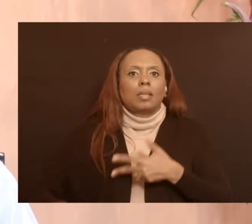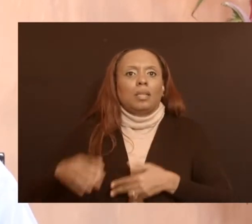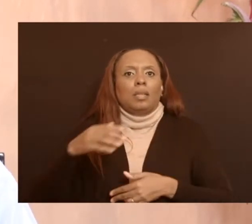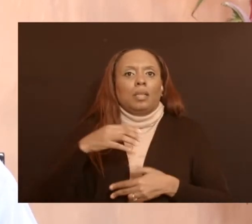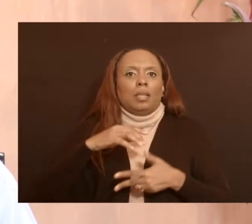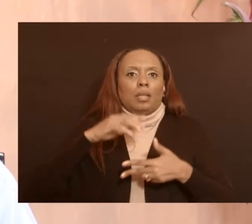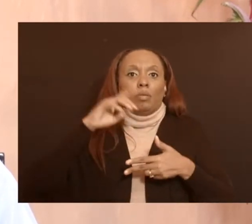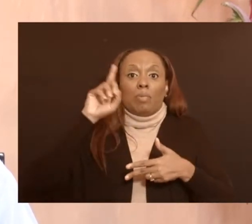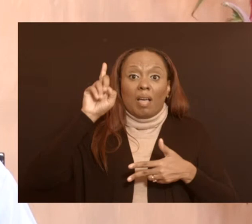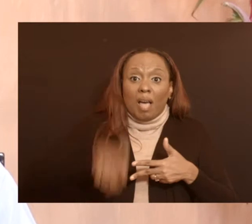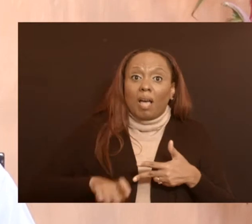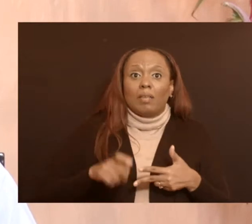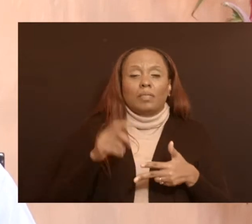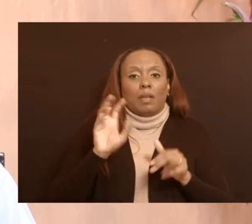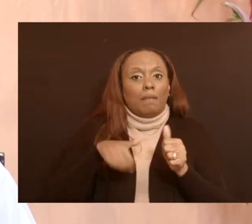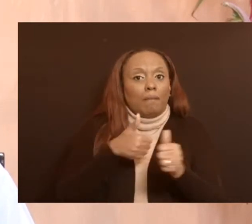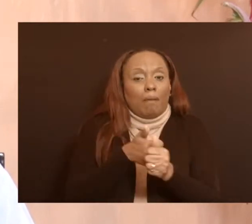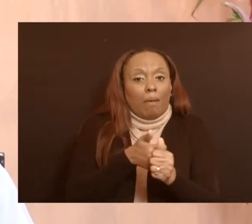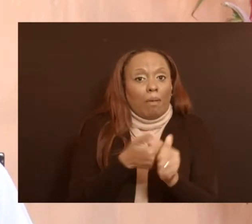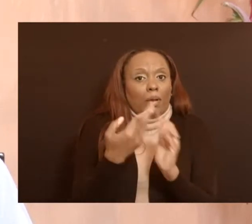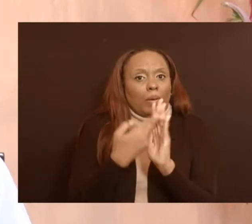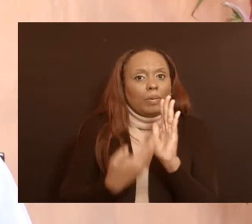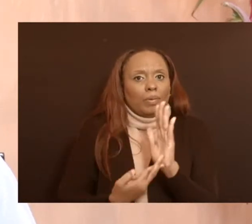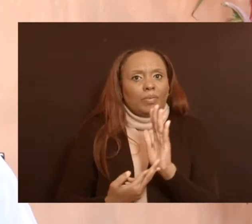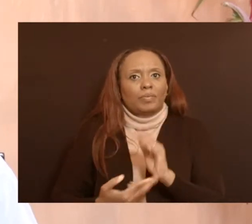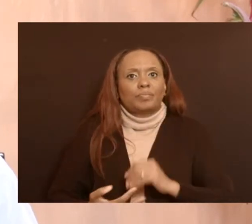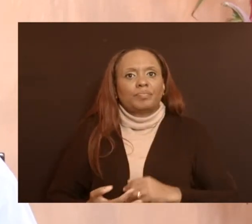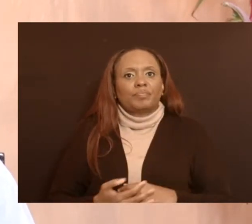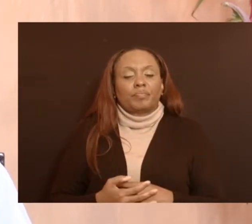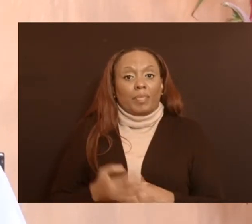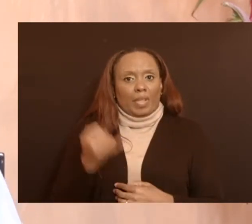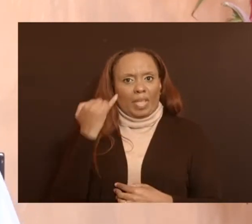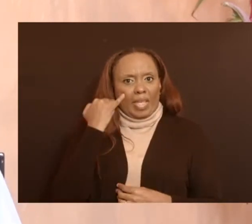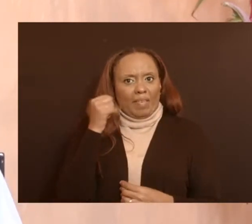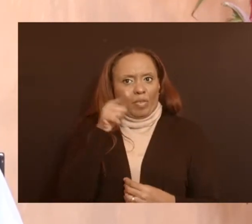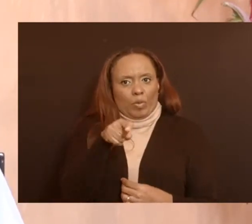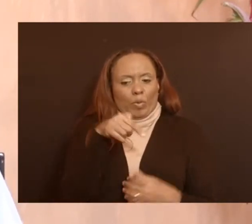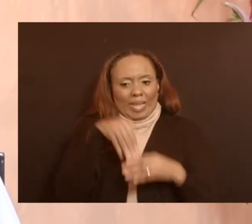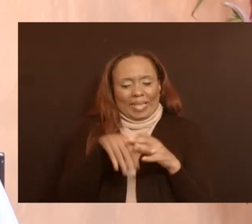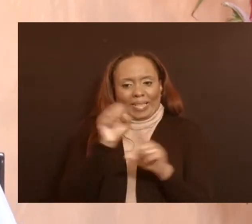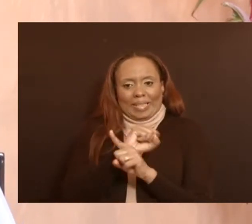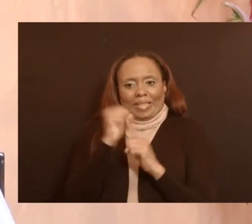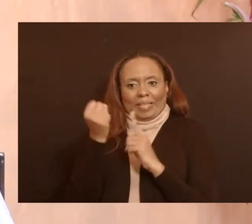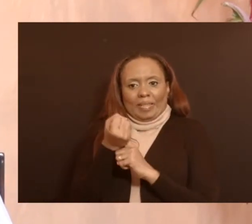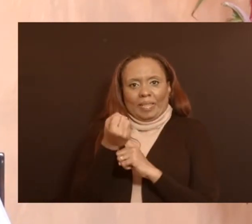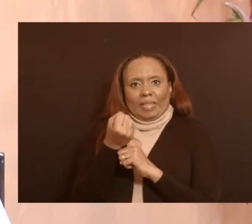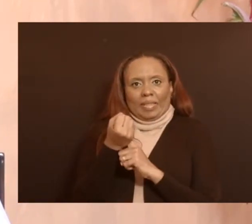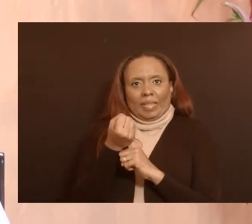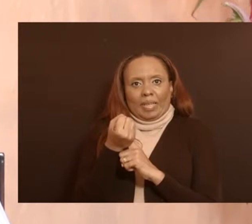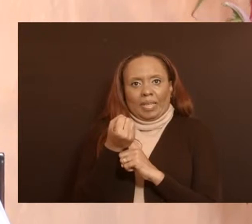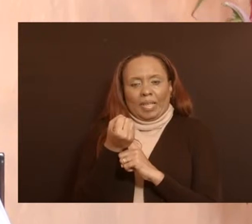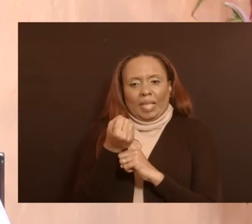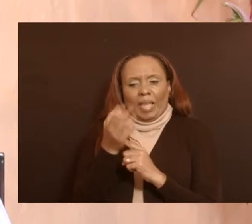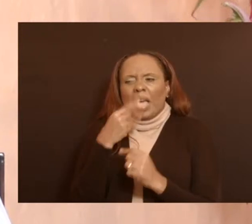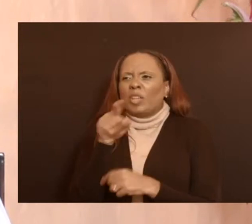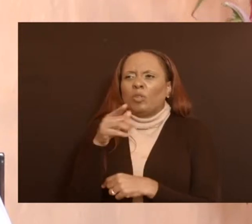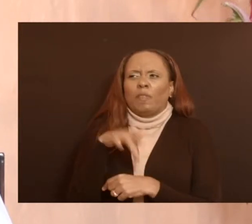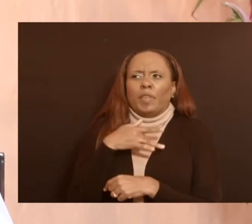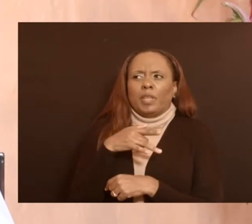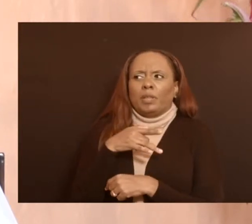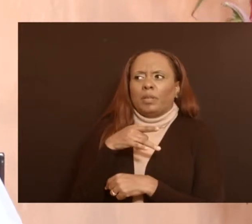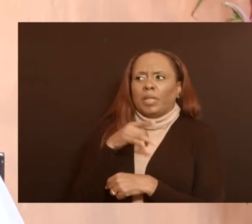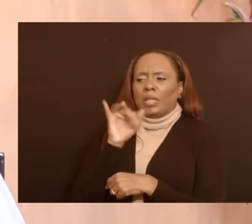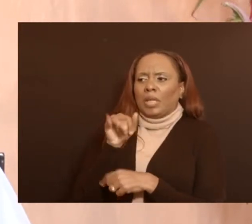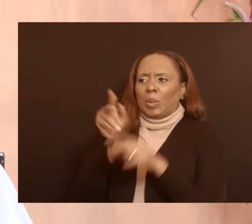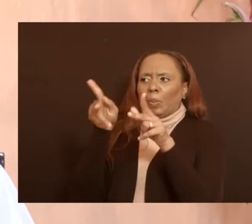save us. And if you were in an environment where there was a positive COVID case and you knew and you feel and know in your mind that you